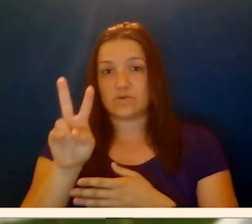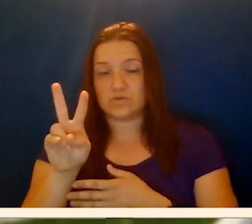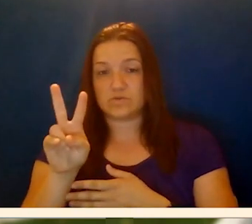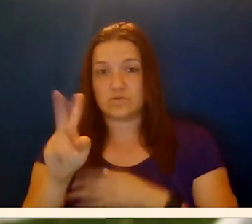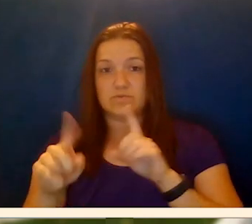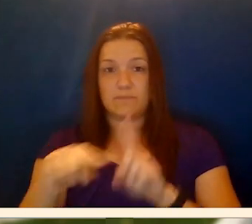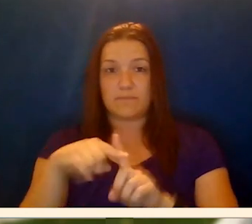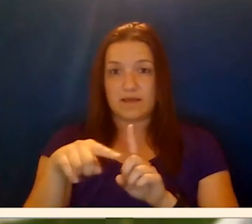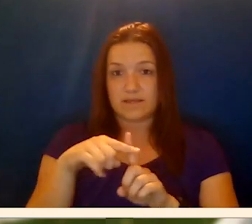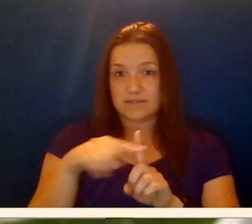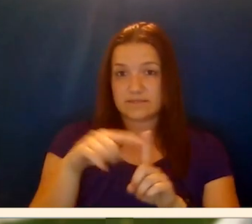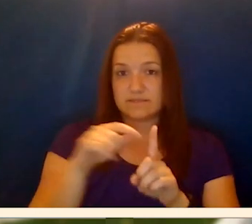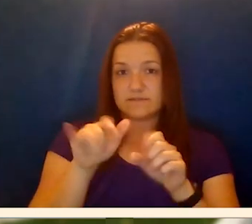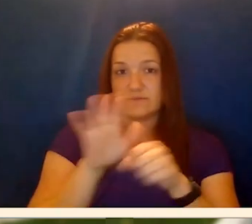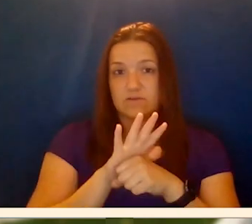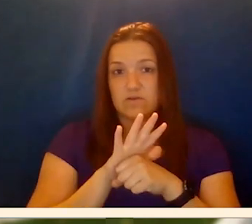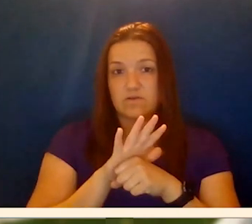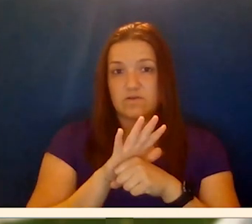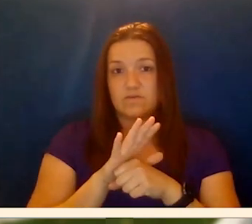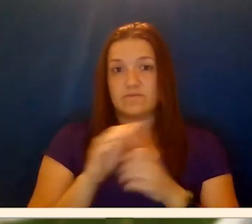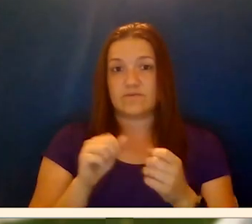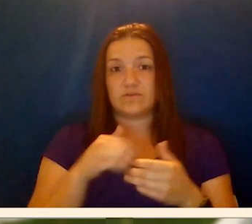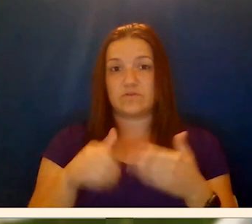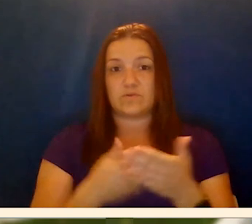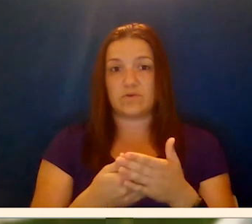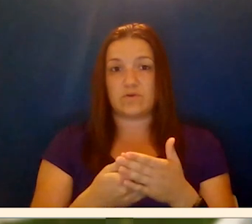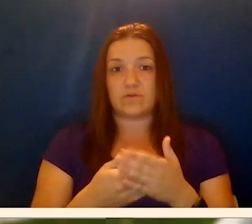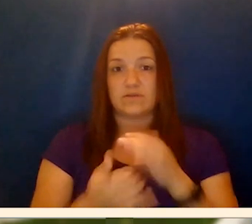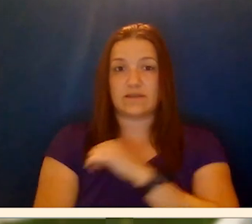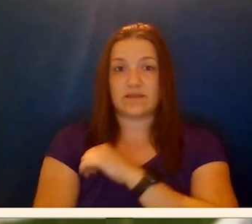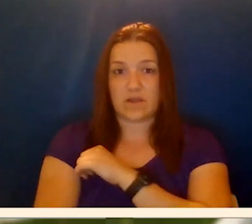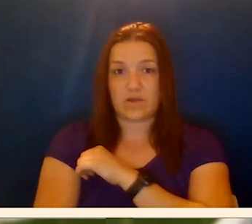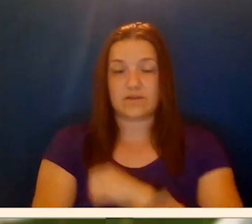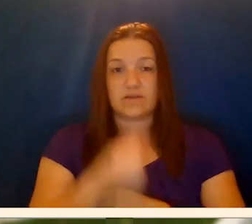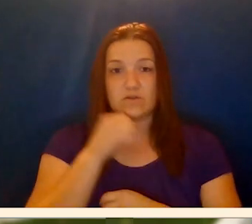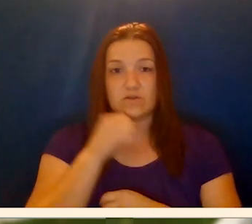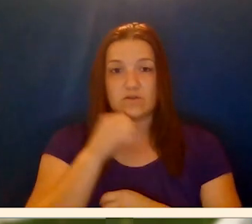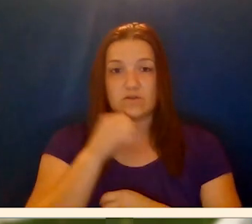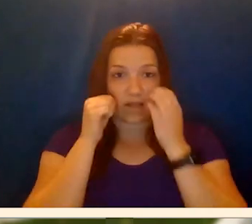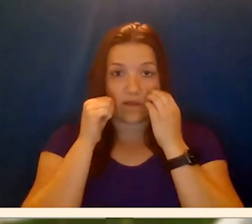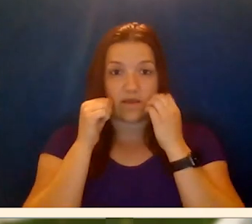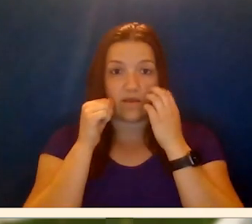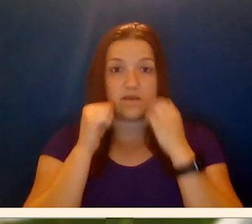52,342 positive COVID cases throughout the entire county. Just yesterday alone,